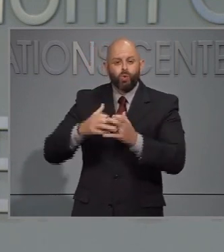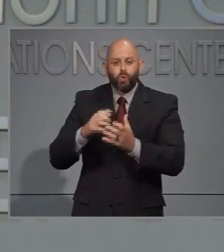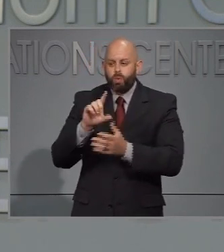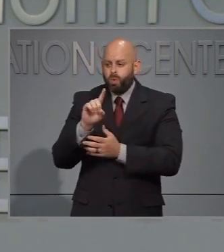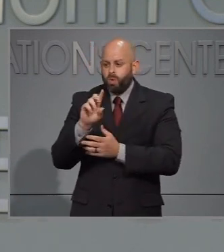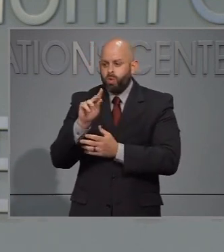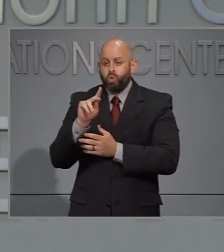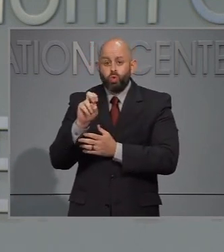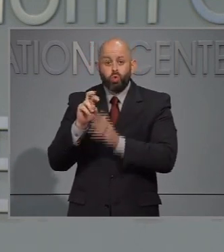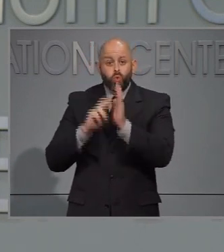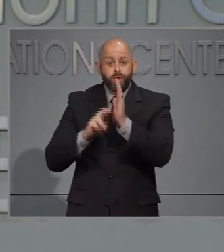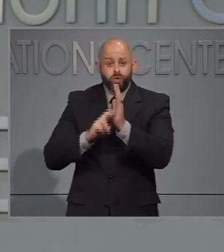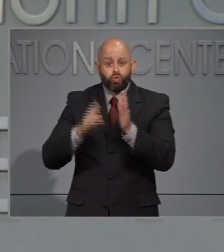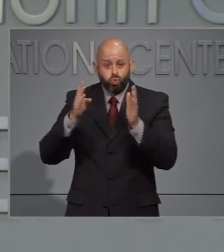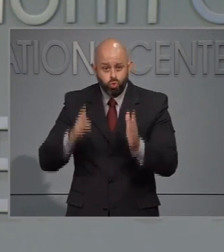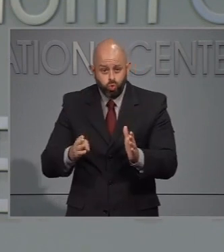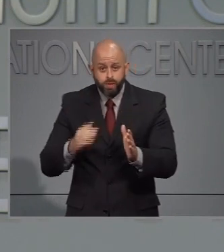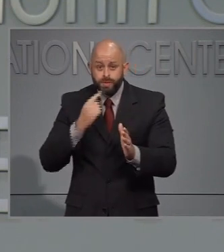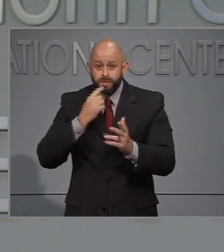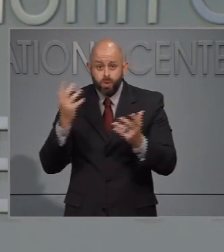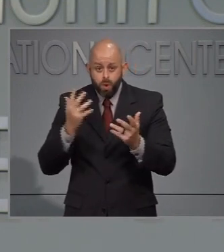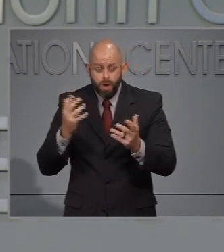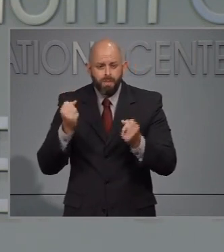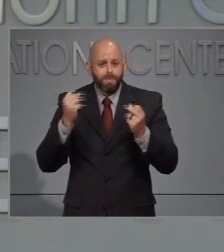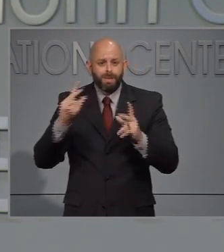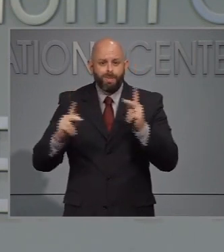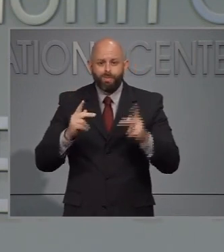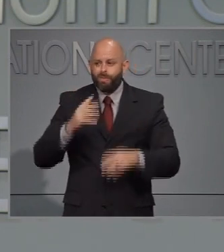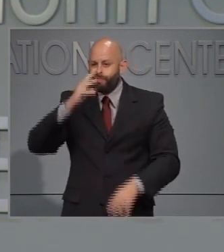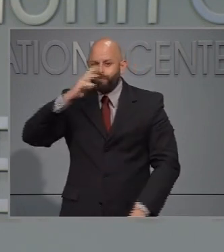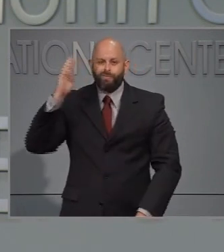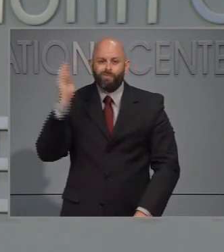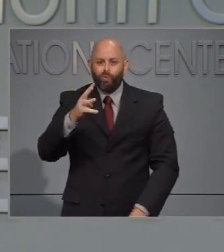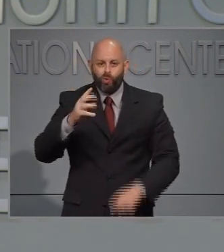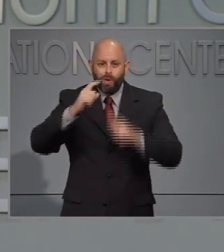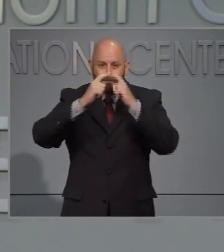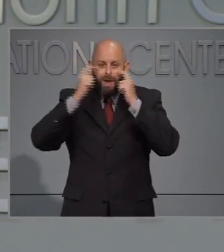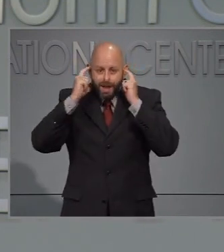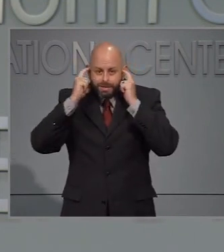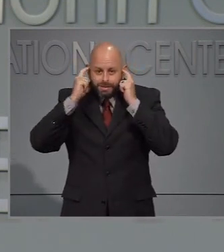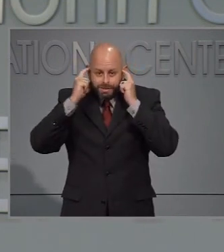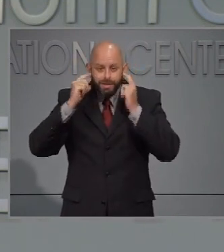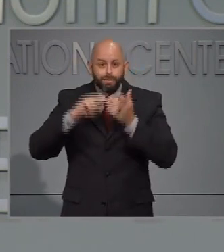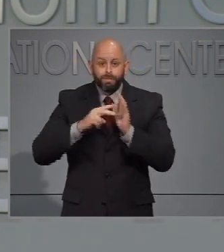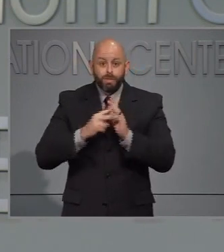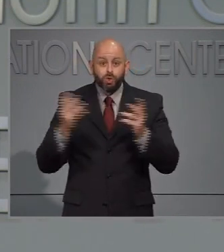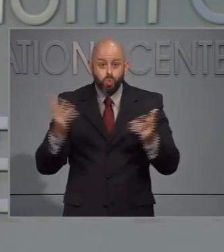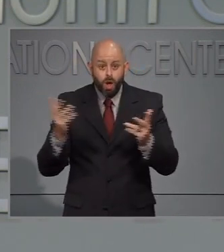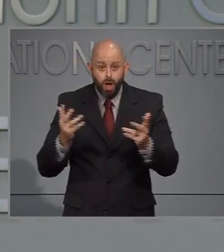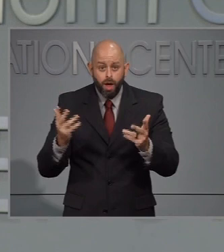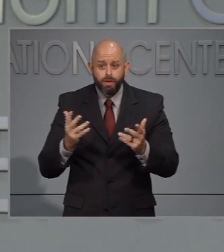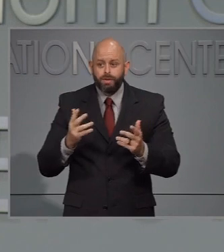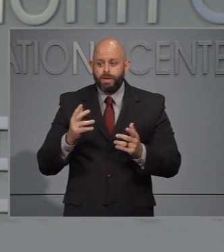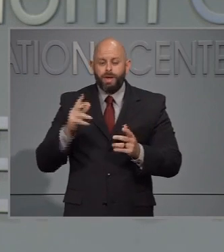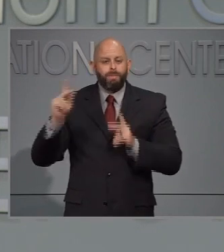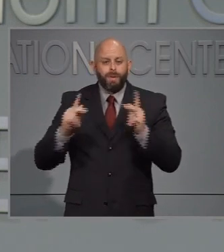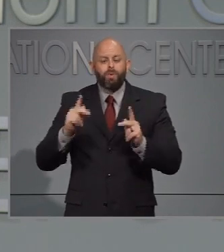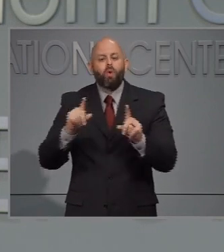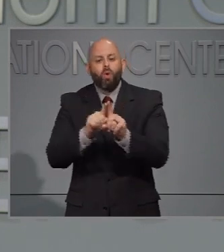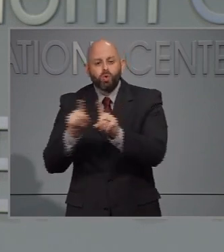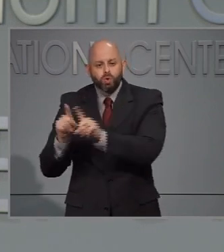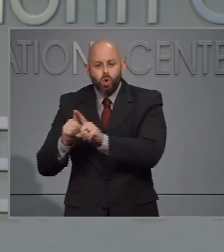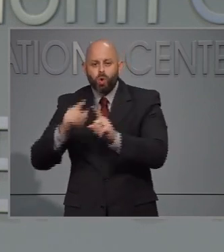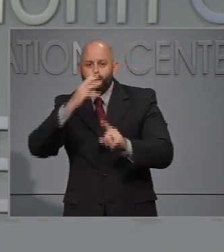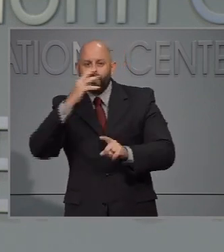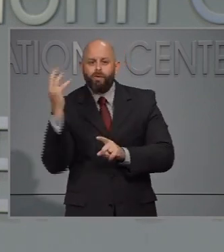of adherence to mask wearing in public could translate to lack of acceptance of a COVID vaccine when it's developed. Any